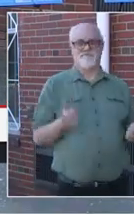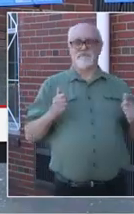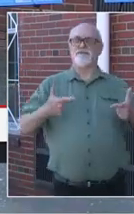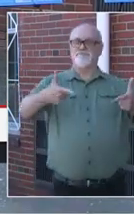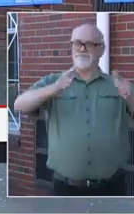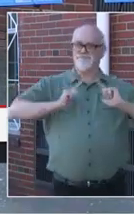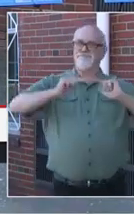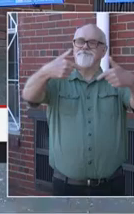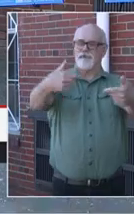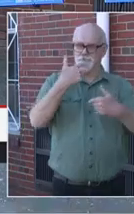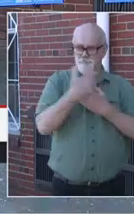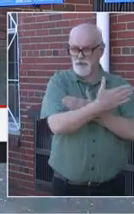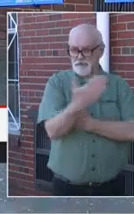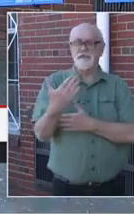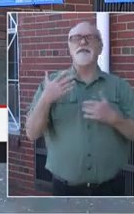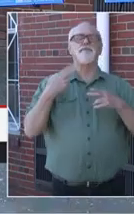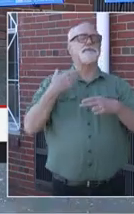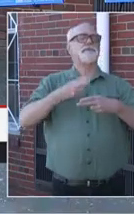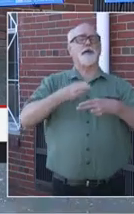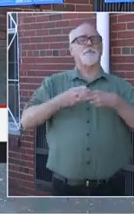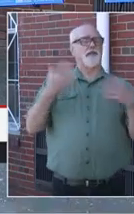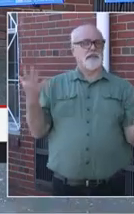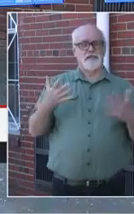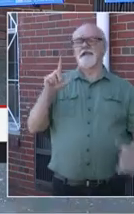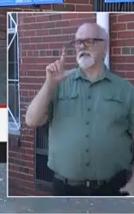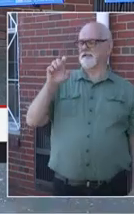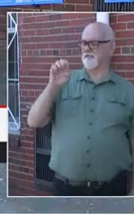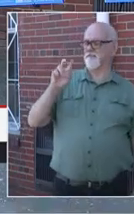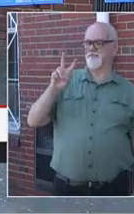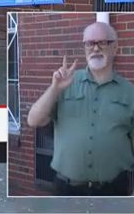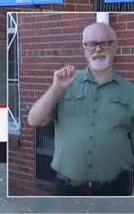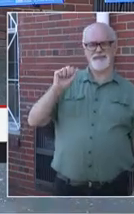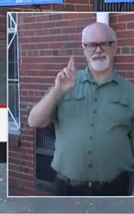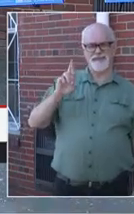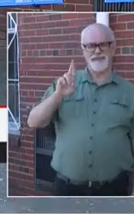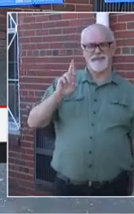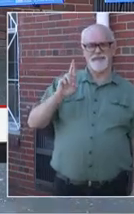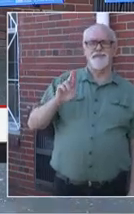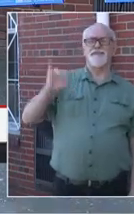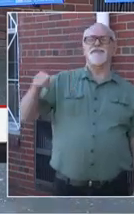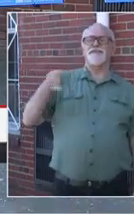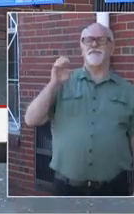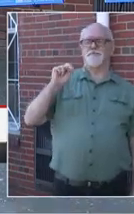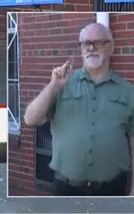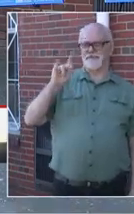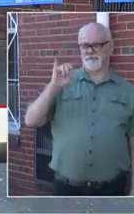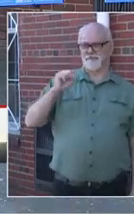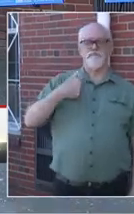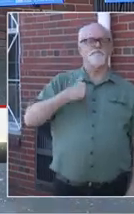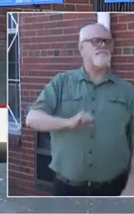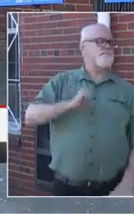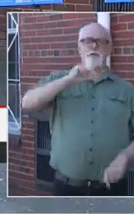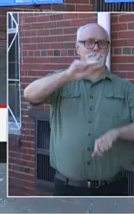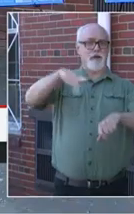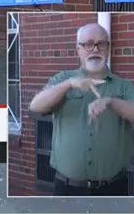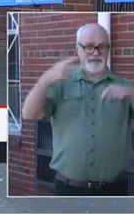My name is LeVar Jenkins, and I am the proud principal here at John Burroughs Elementary School.